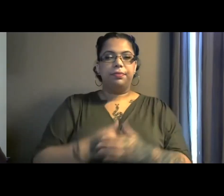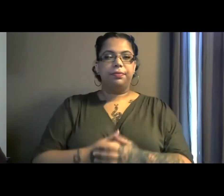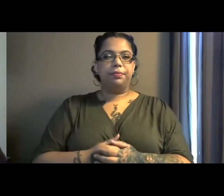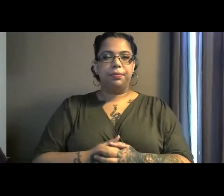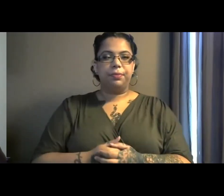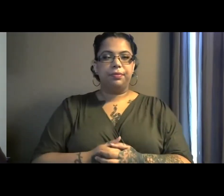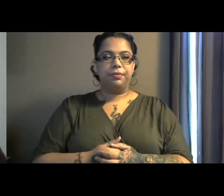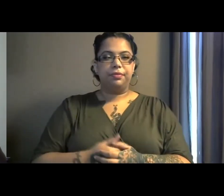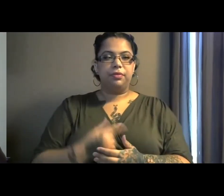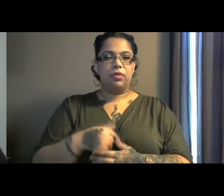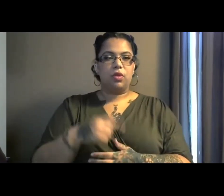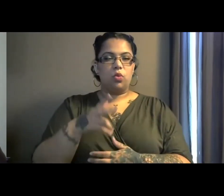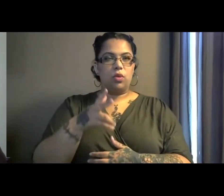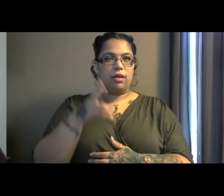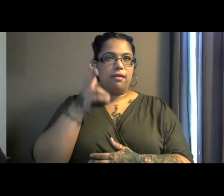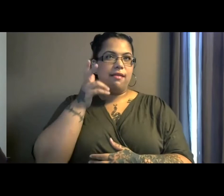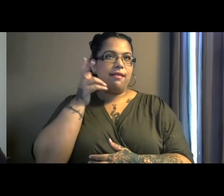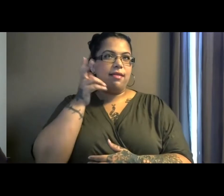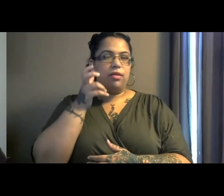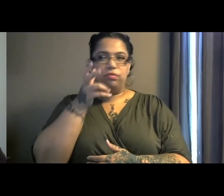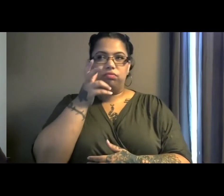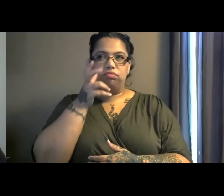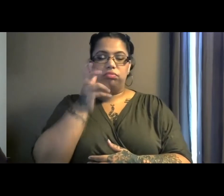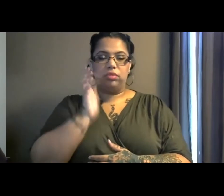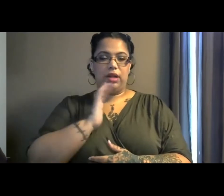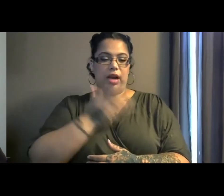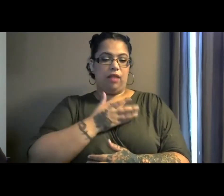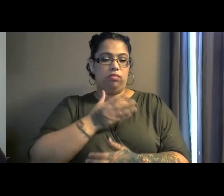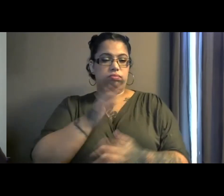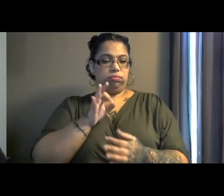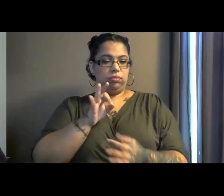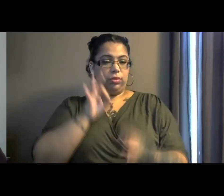own perfection already exists.